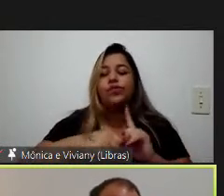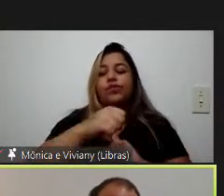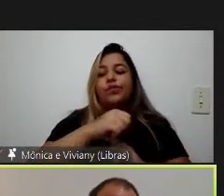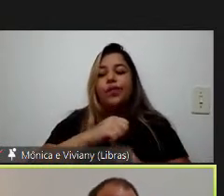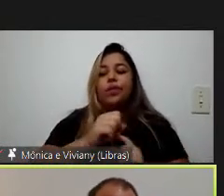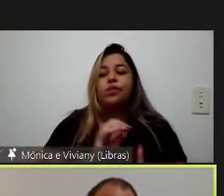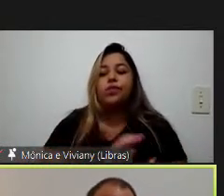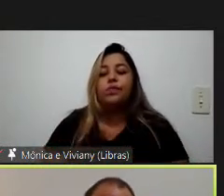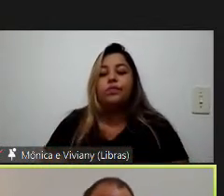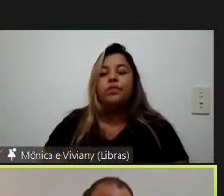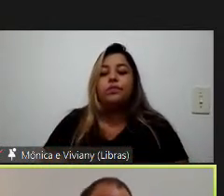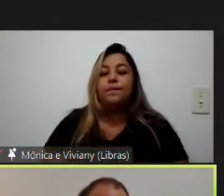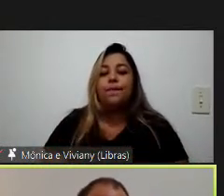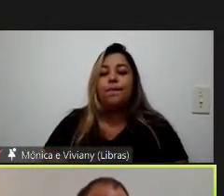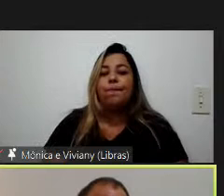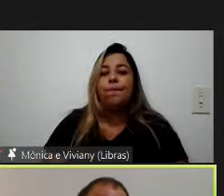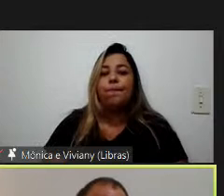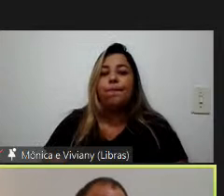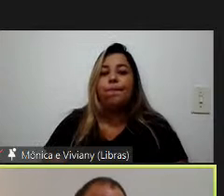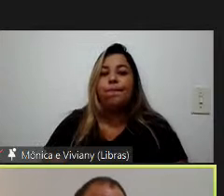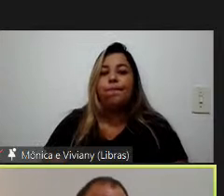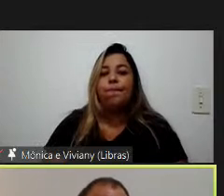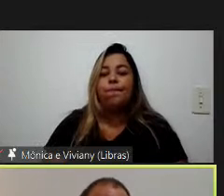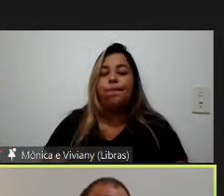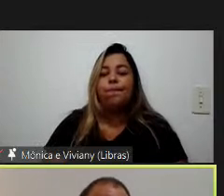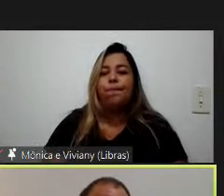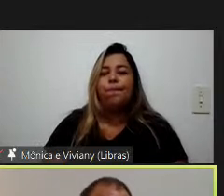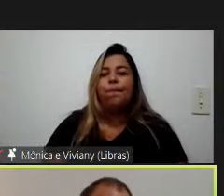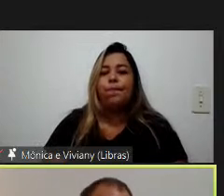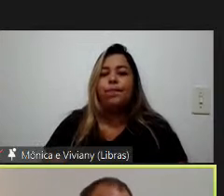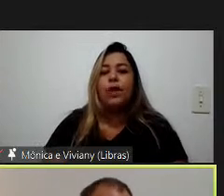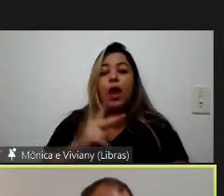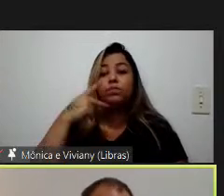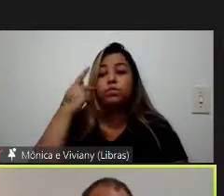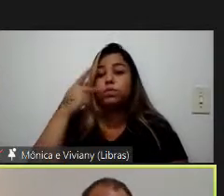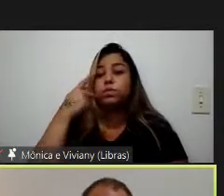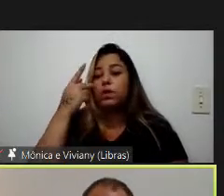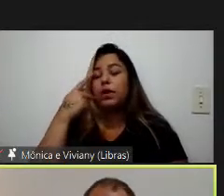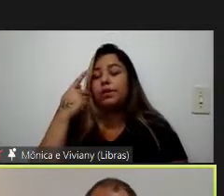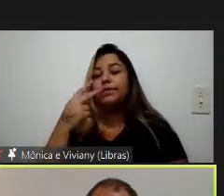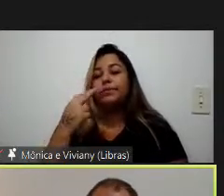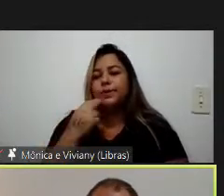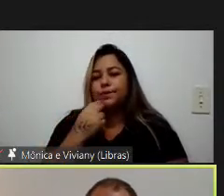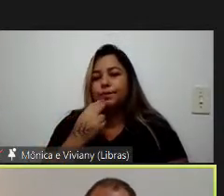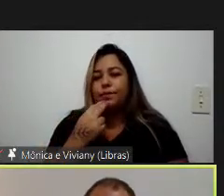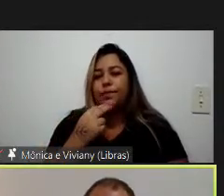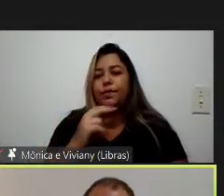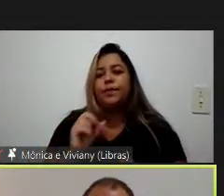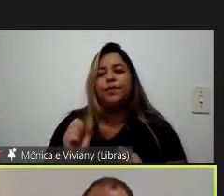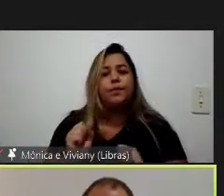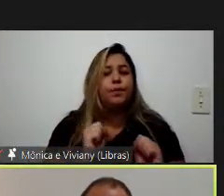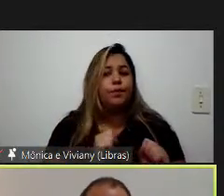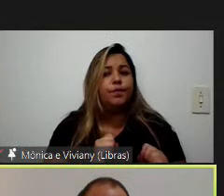nutrition policy, but also about policies in other areas which have indirect influence on nutrition.